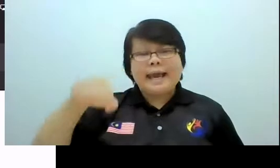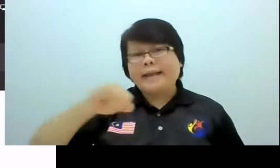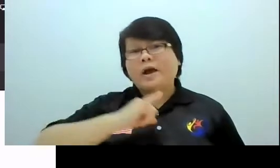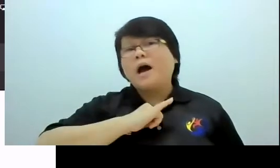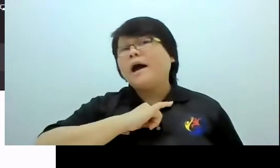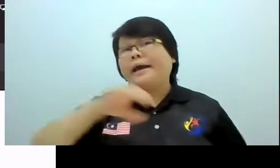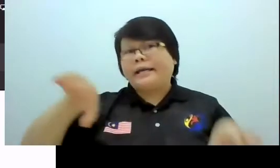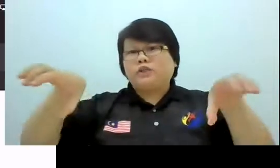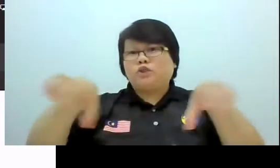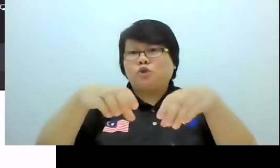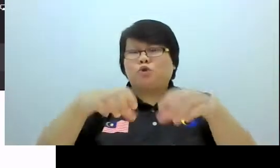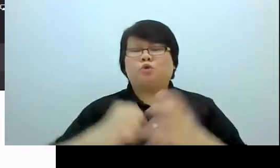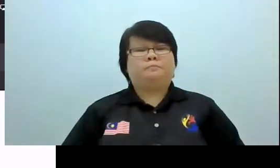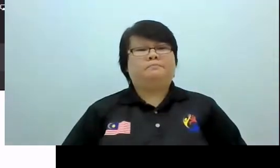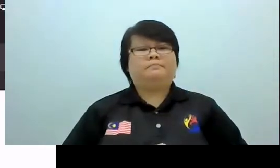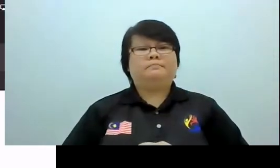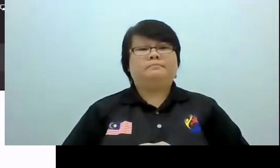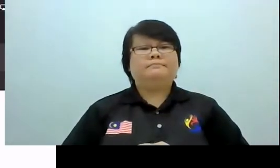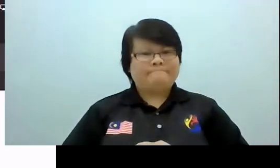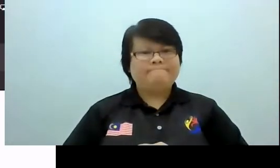What can I do?